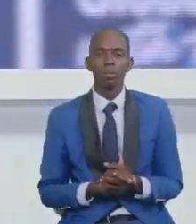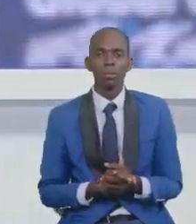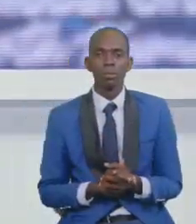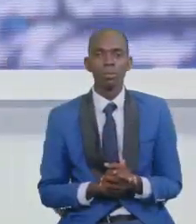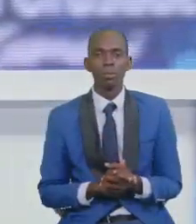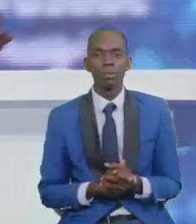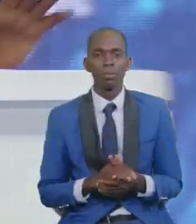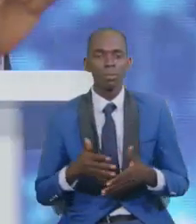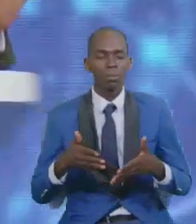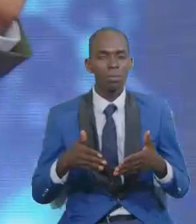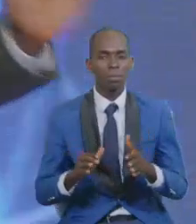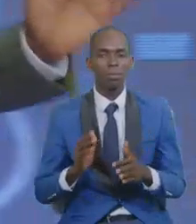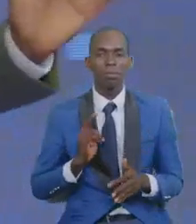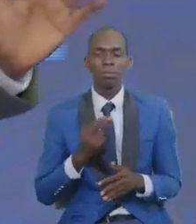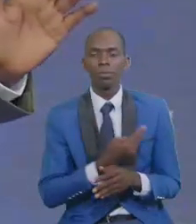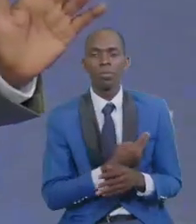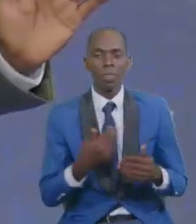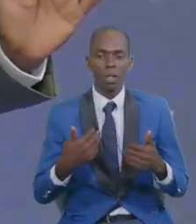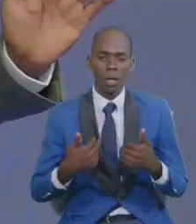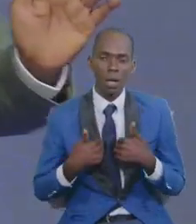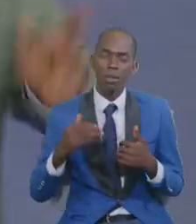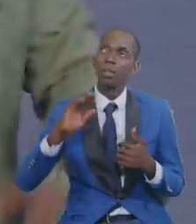Let us have grace.